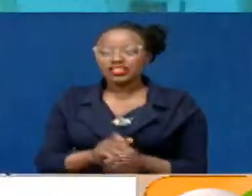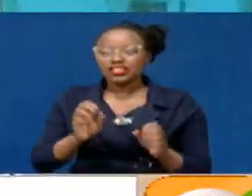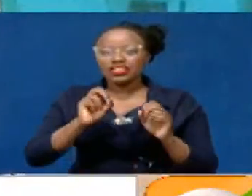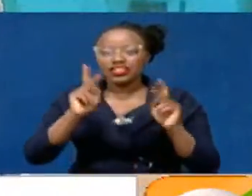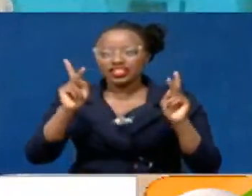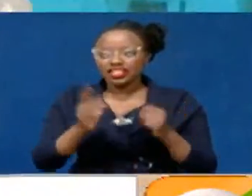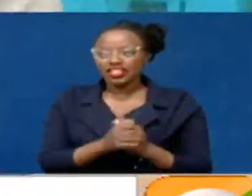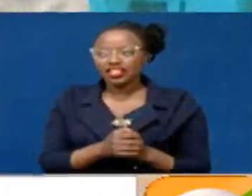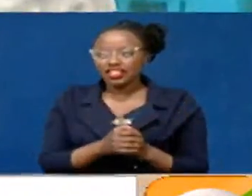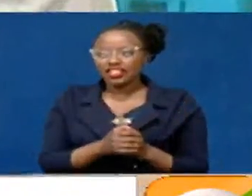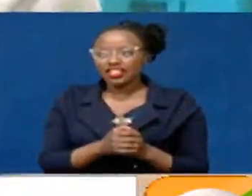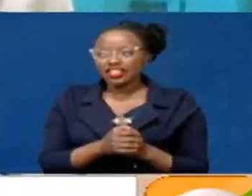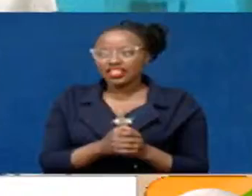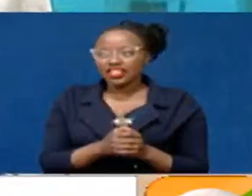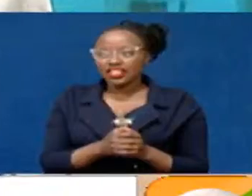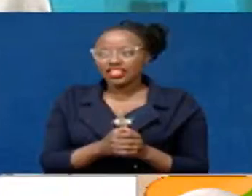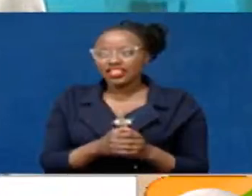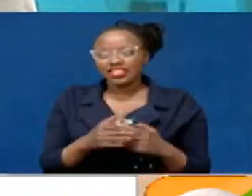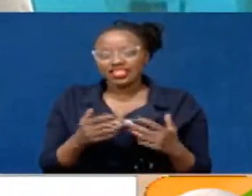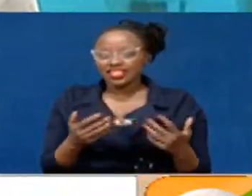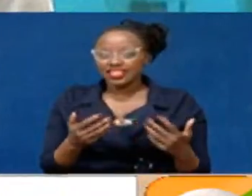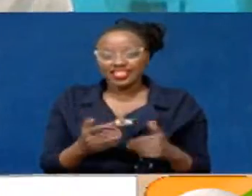Okay, yeah. So,